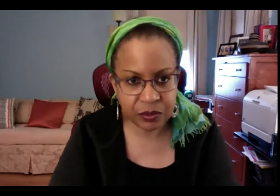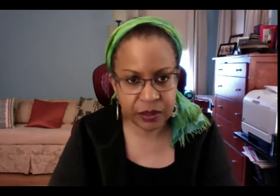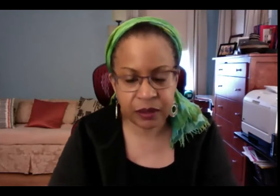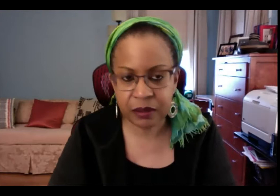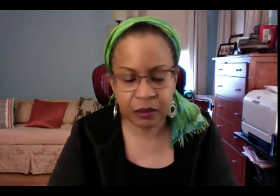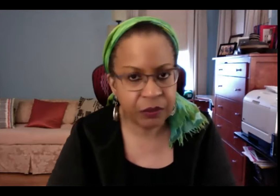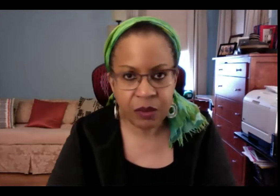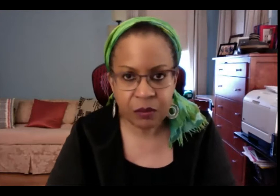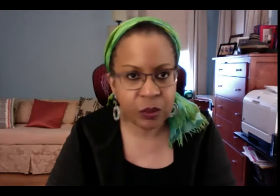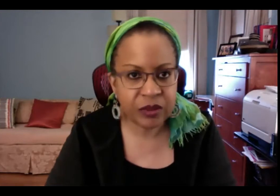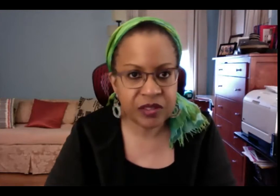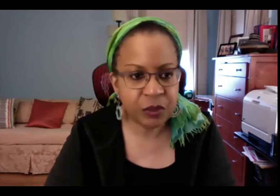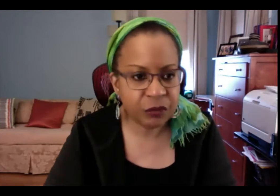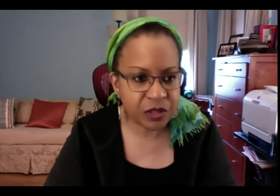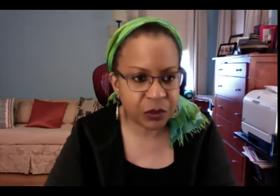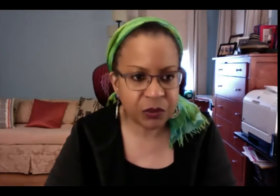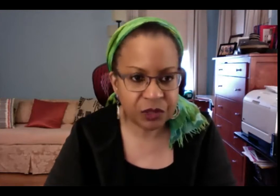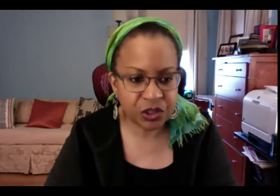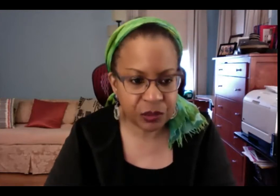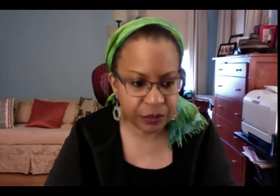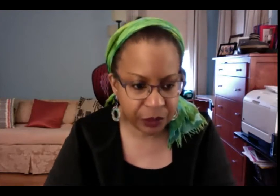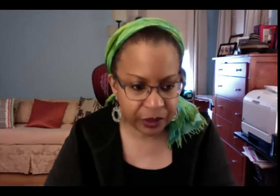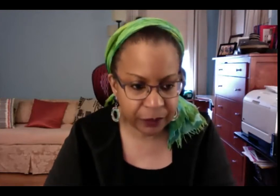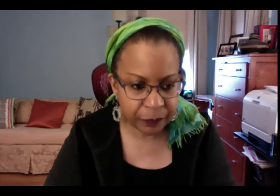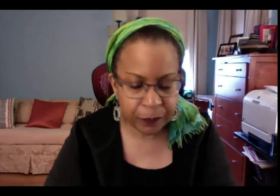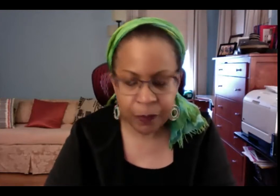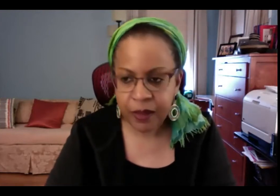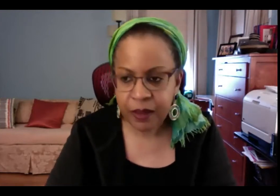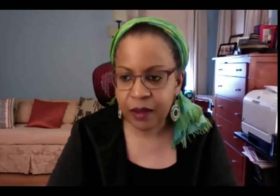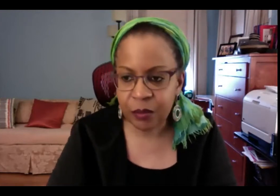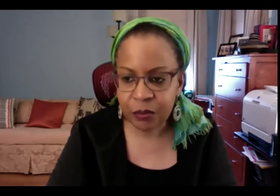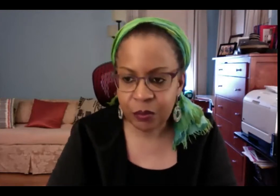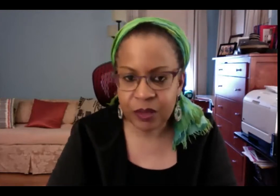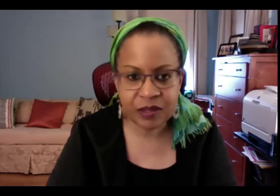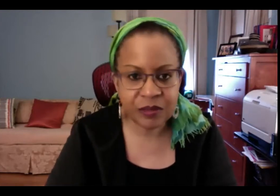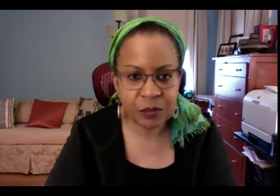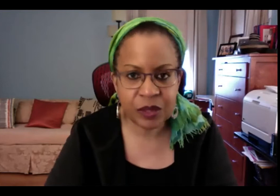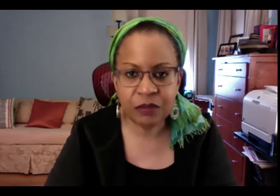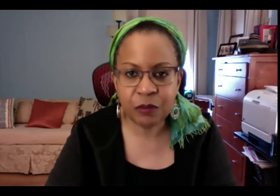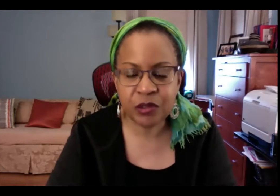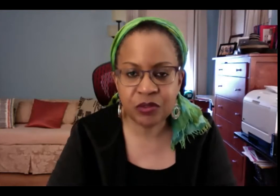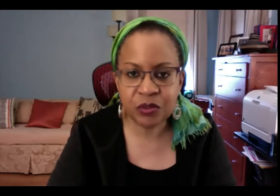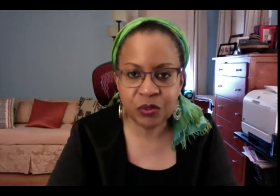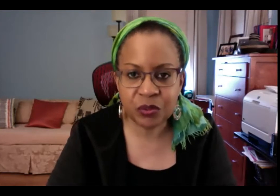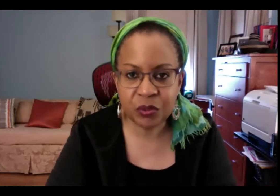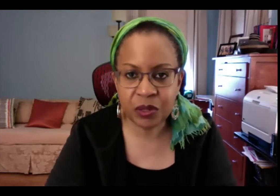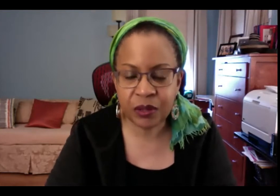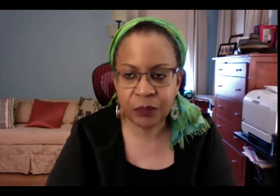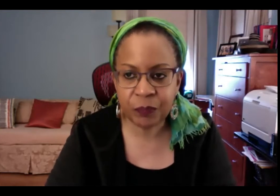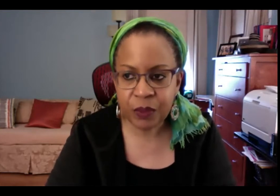accessible? Like, what does it mean for someone who's visually impaired? What does it mean for a